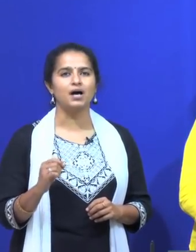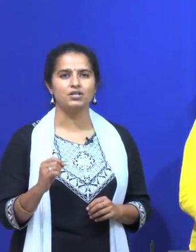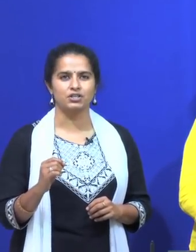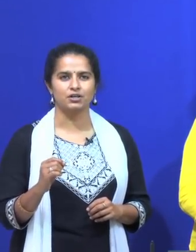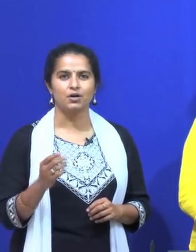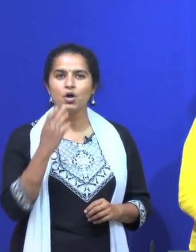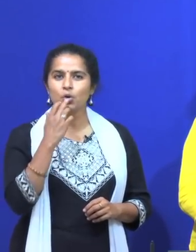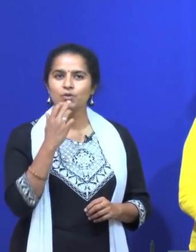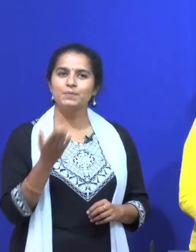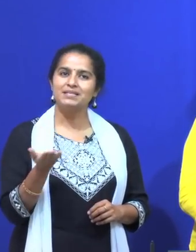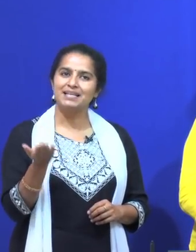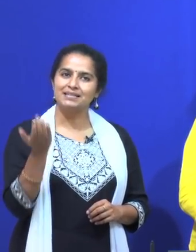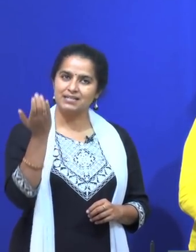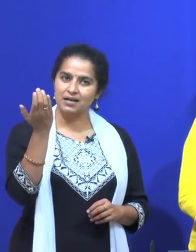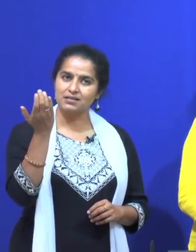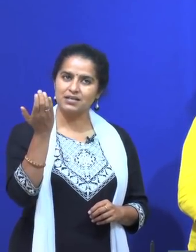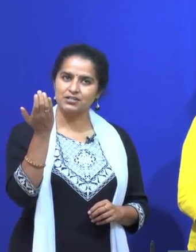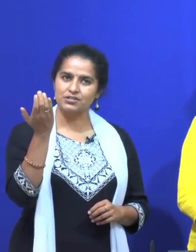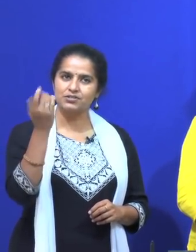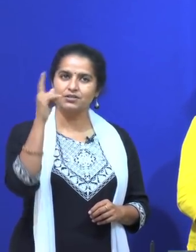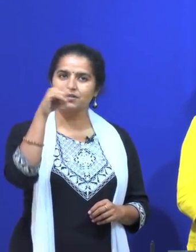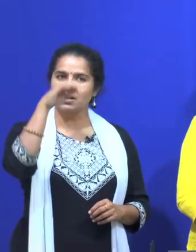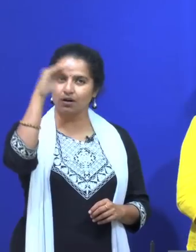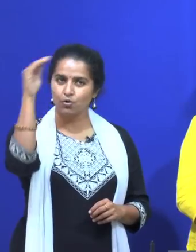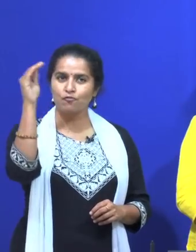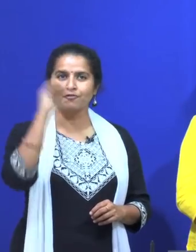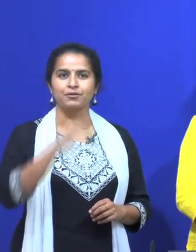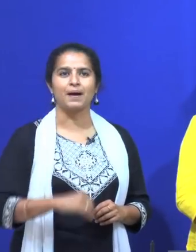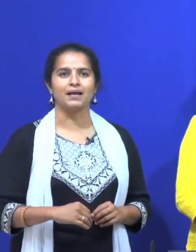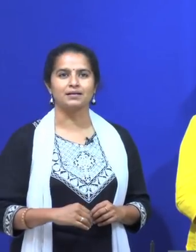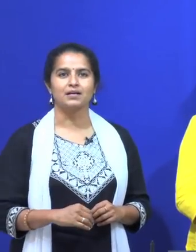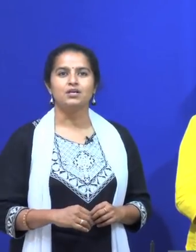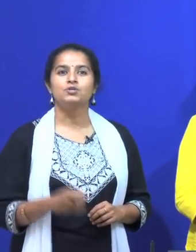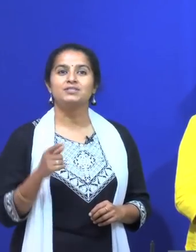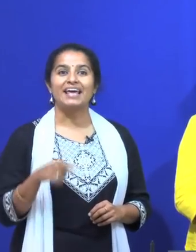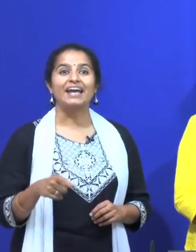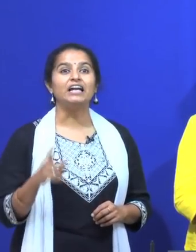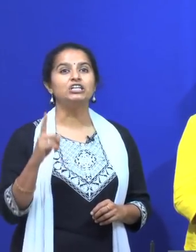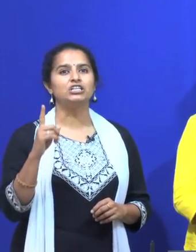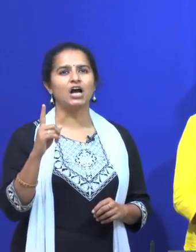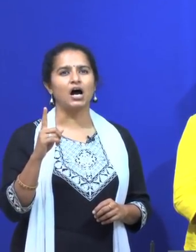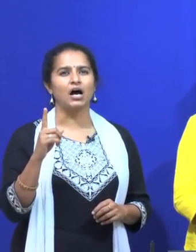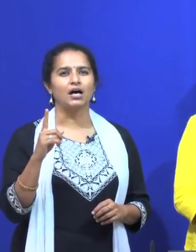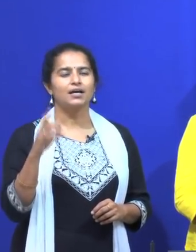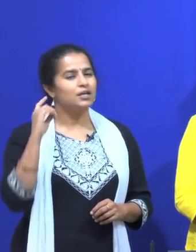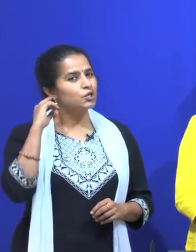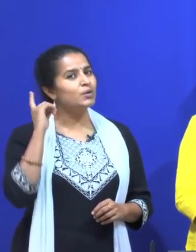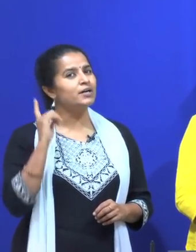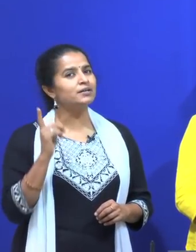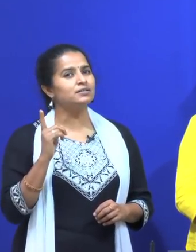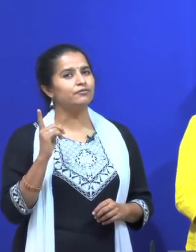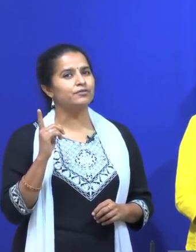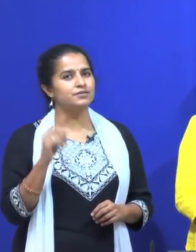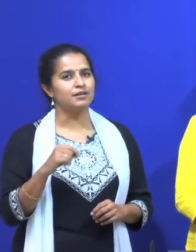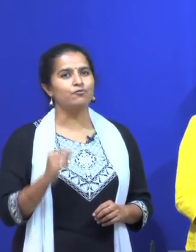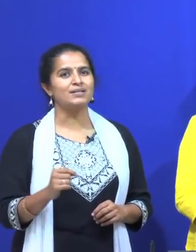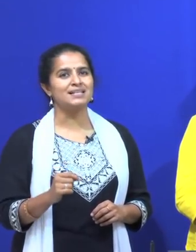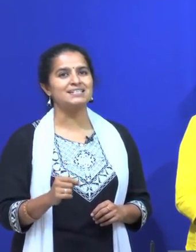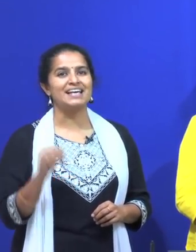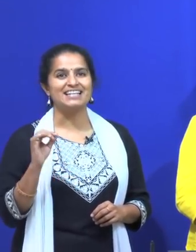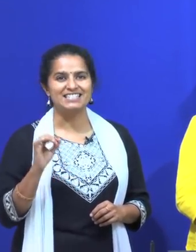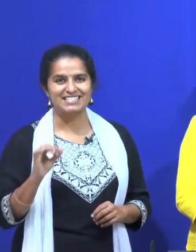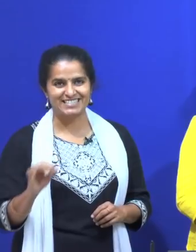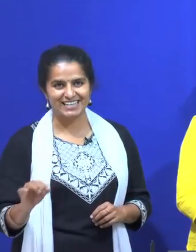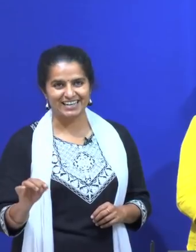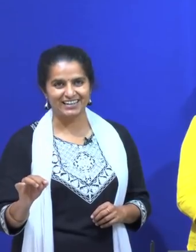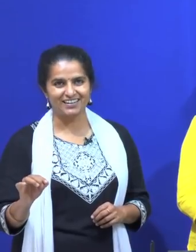the Murdha Sh, which means that the tongue touches the roof of the palate. So it's Esha. You will hear the difference if one